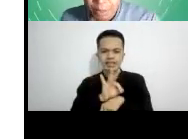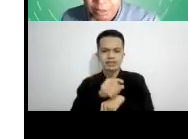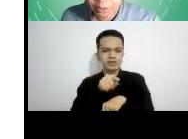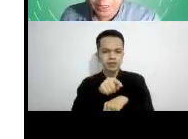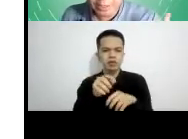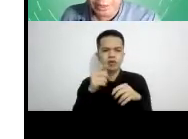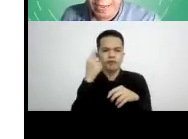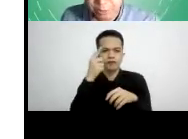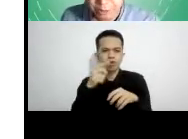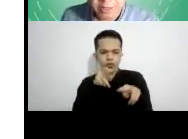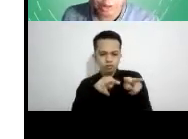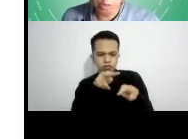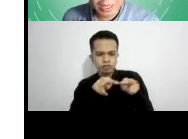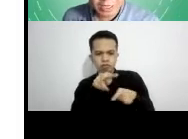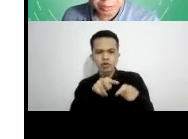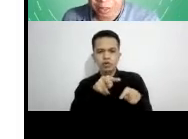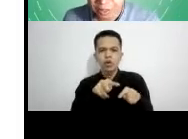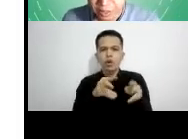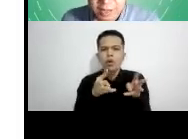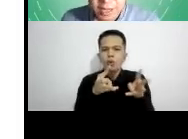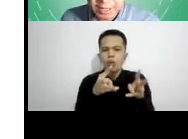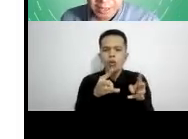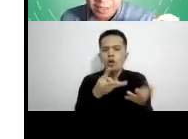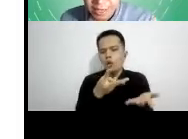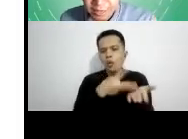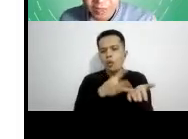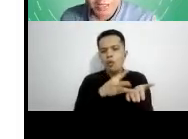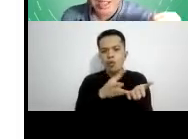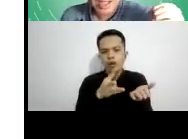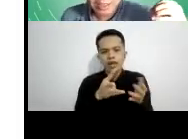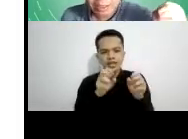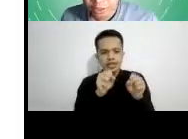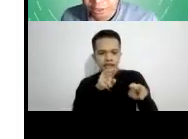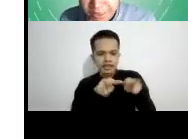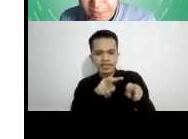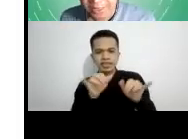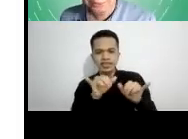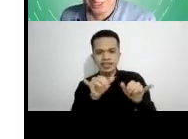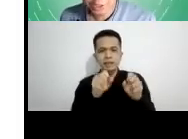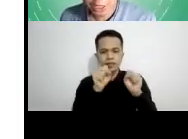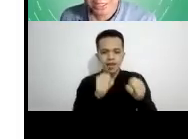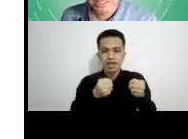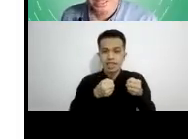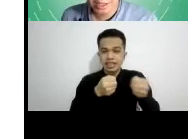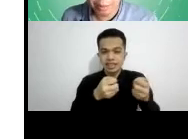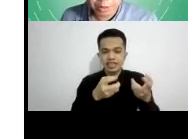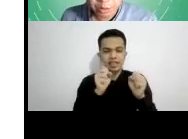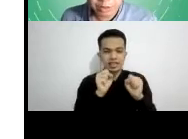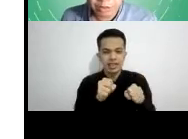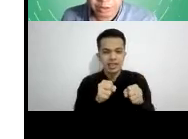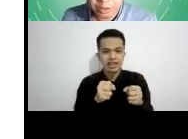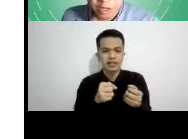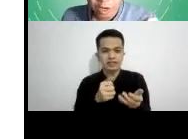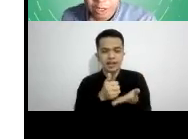actually monitoring its own output, its own waste production, and can selectively and strategically address